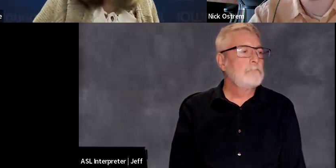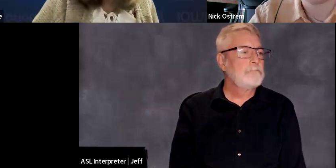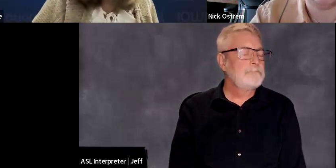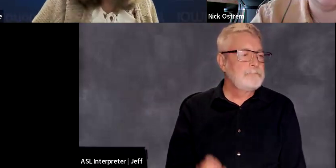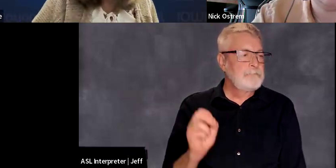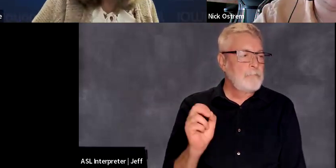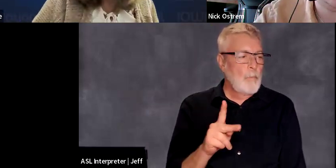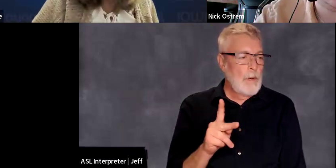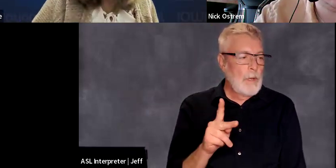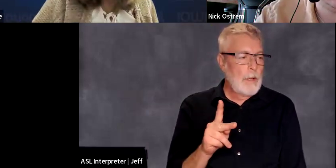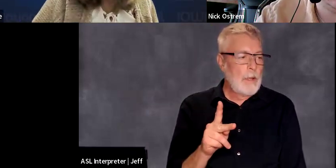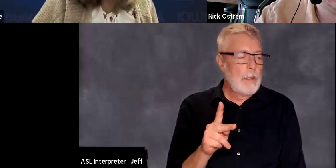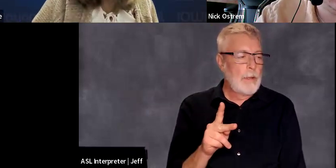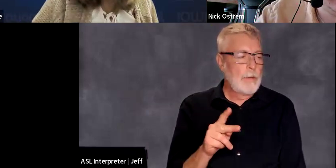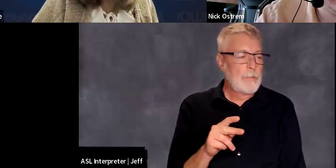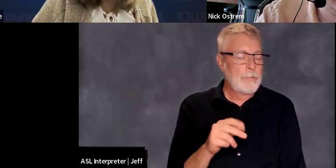okay. Um,